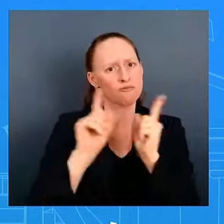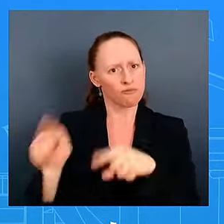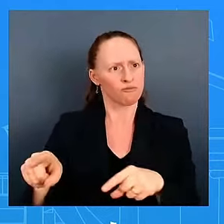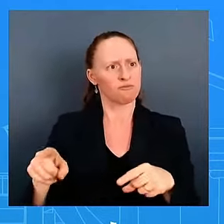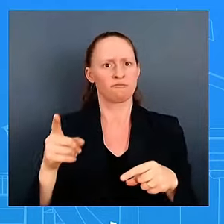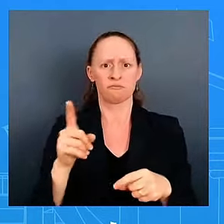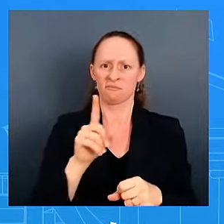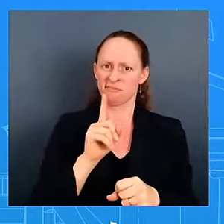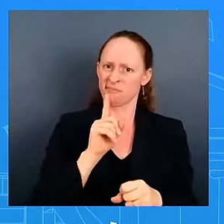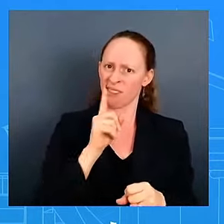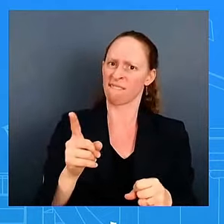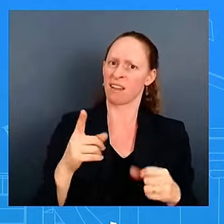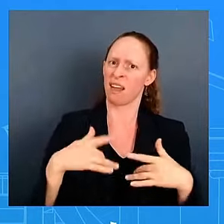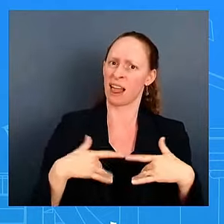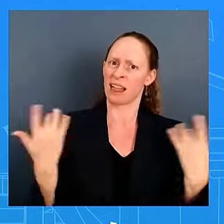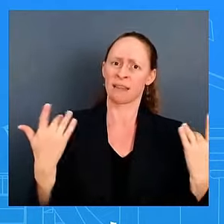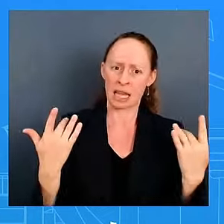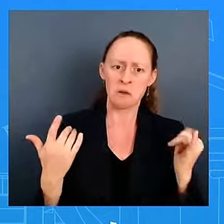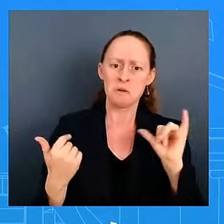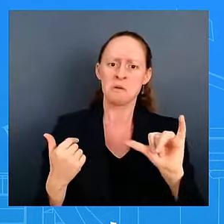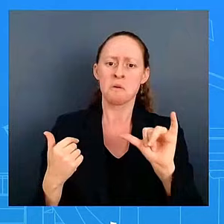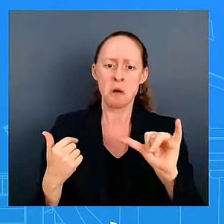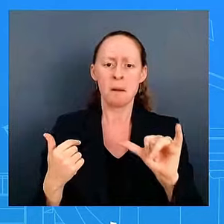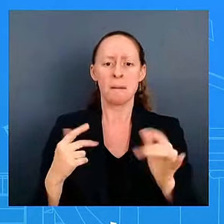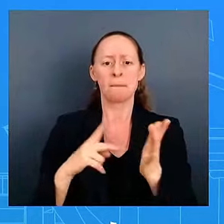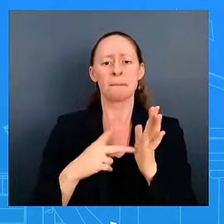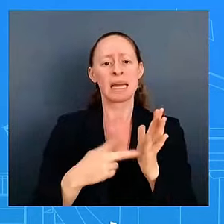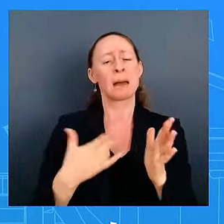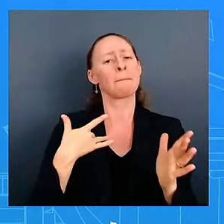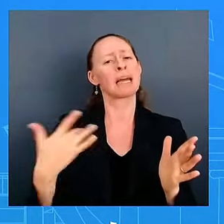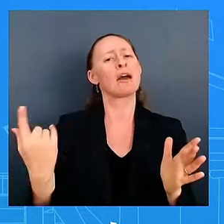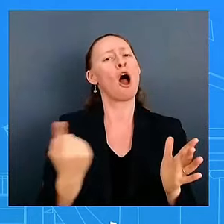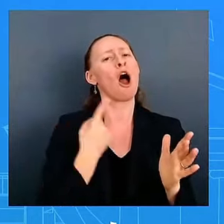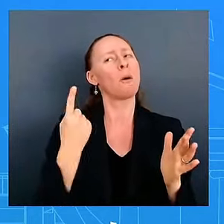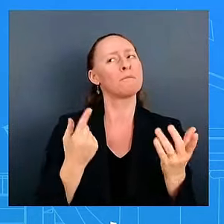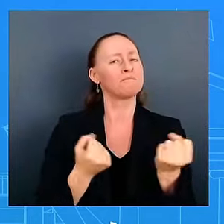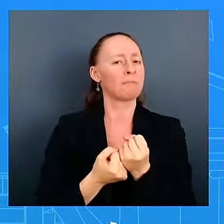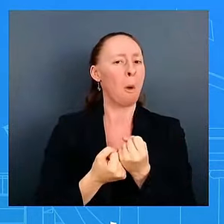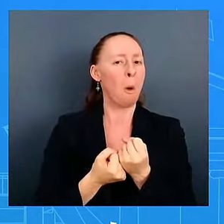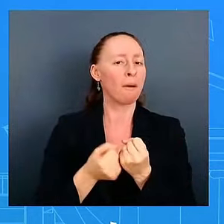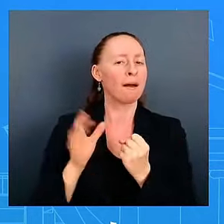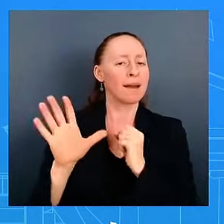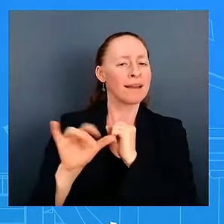be supporters of the campaign. They self-select by coming to his events.